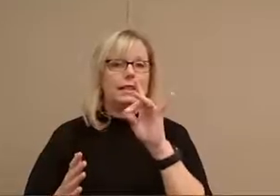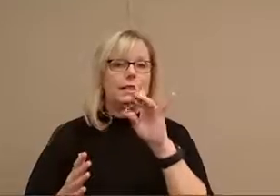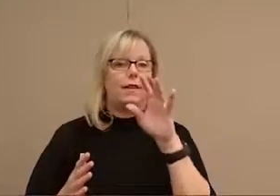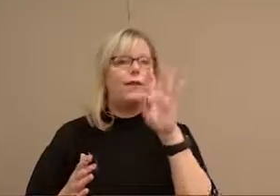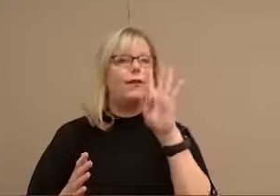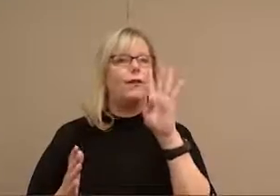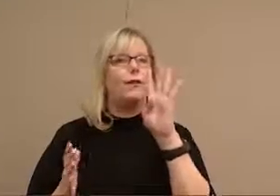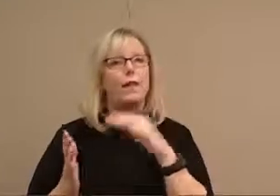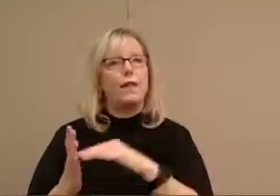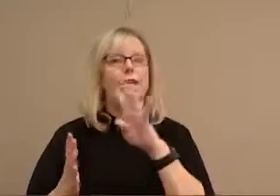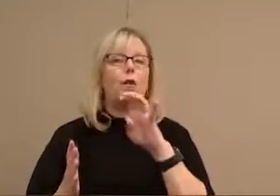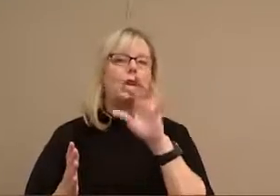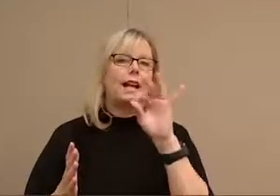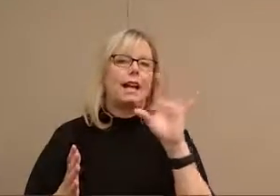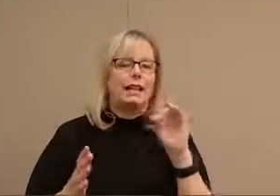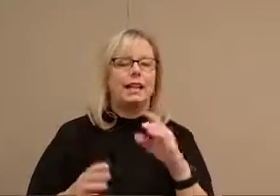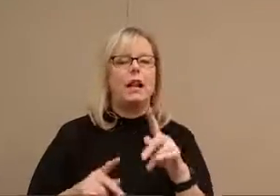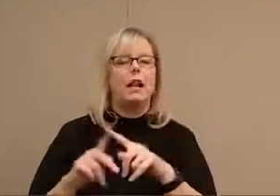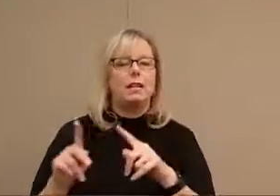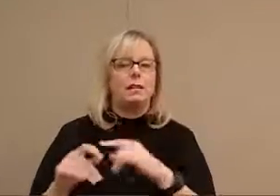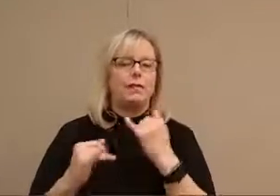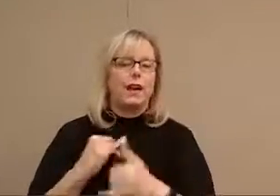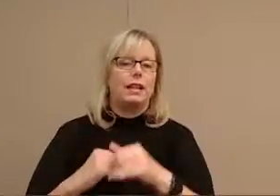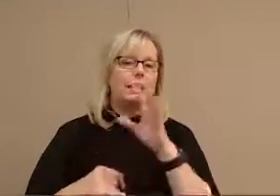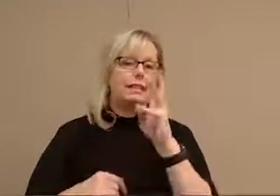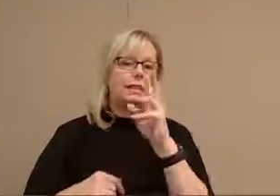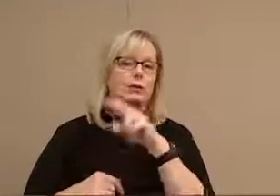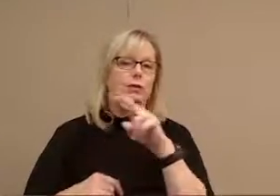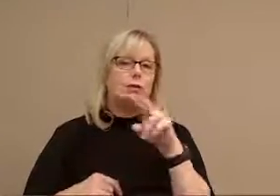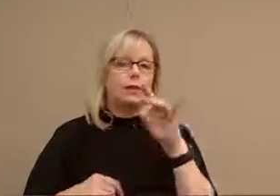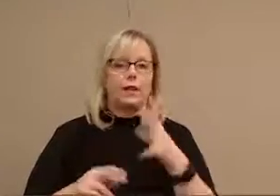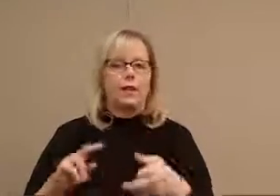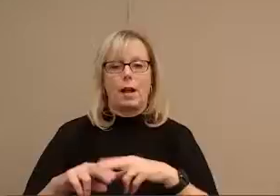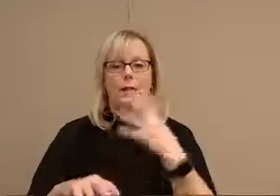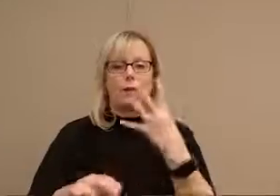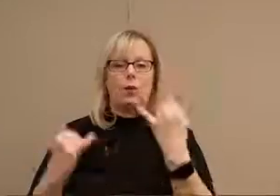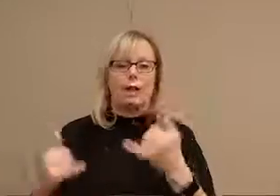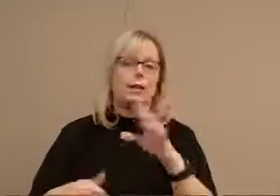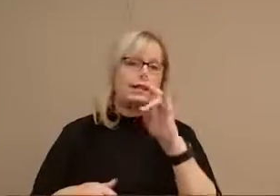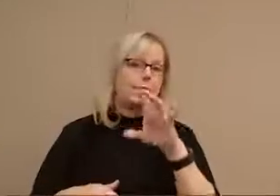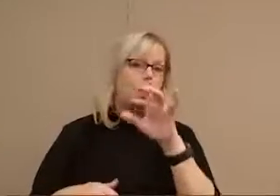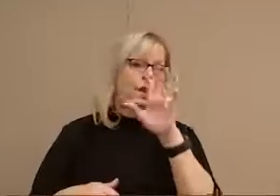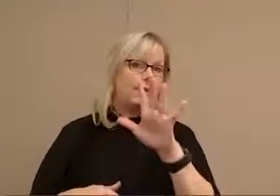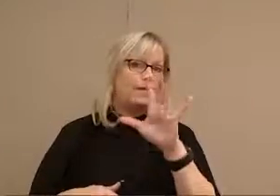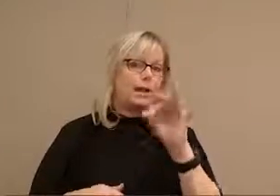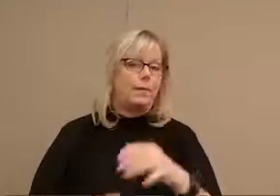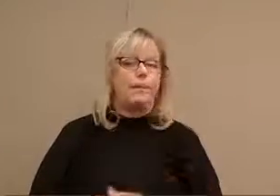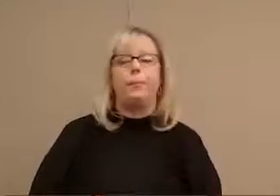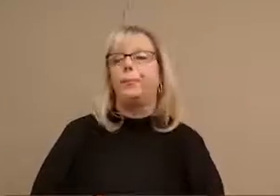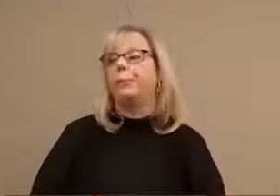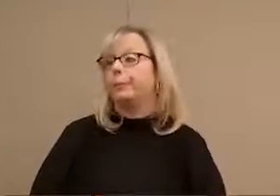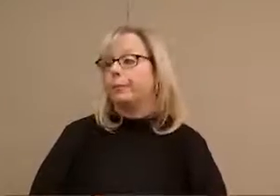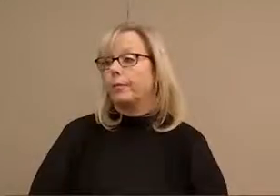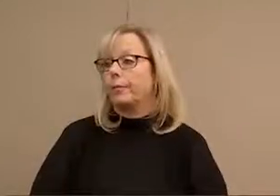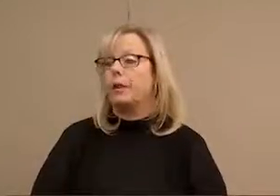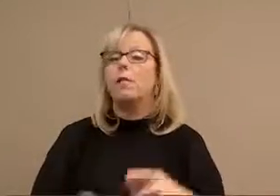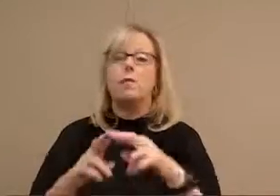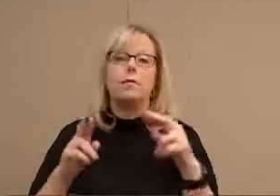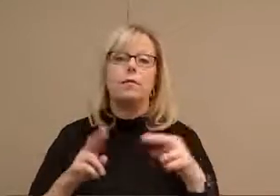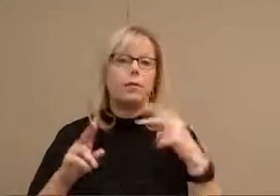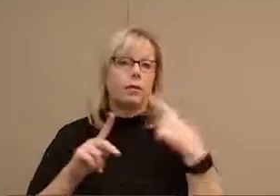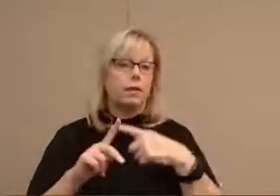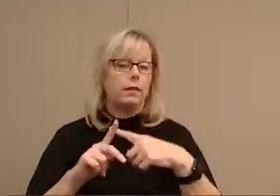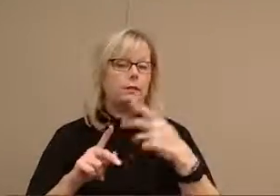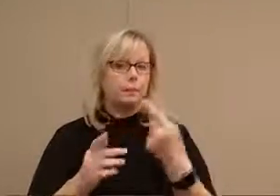4,498. And finally, 62285 up 4 this week to 759. Regional